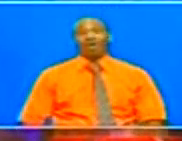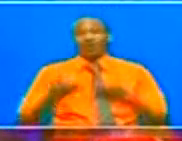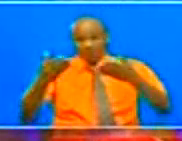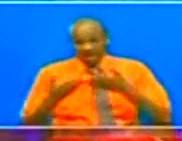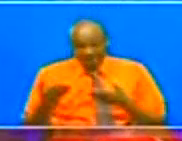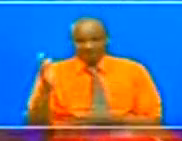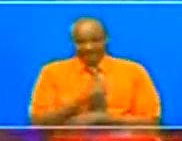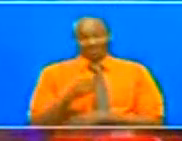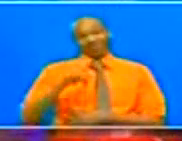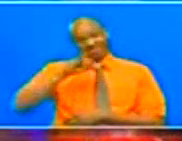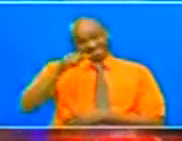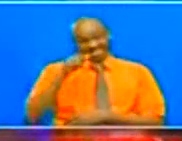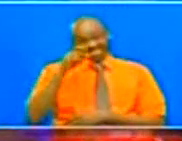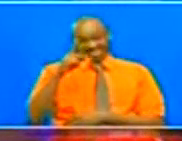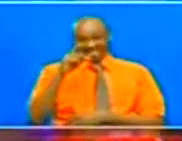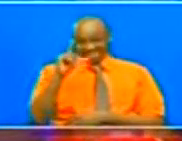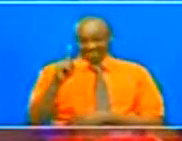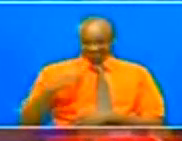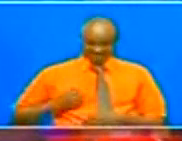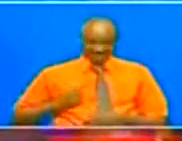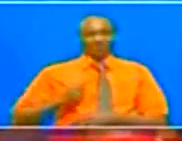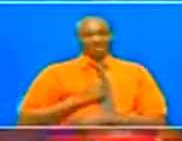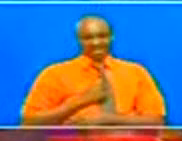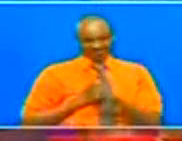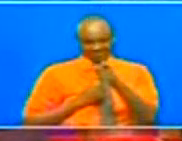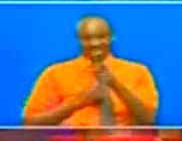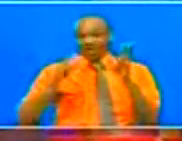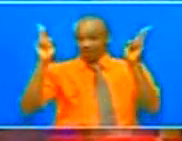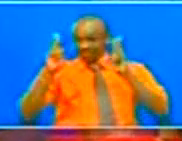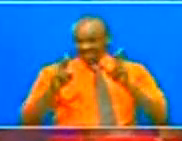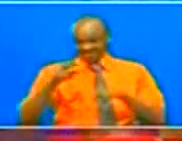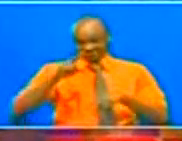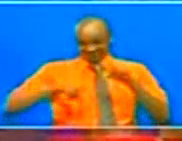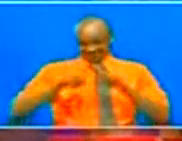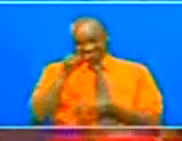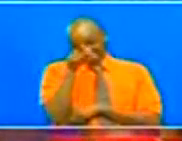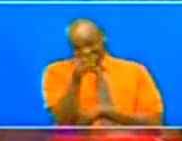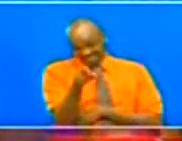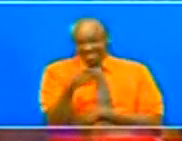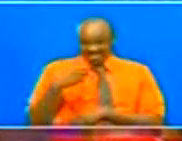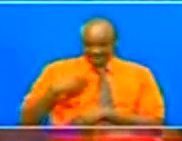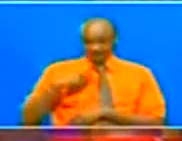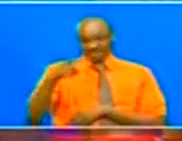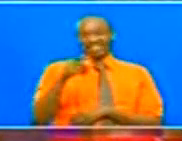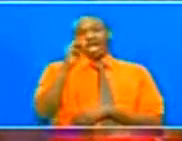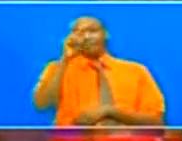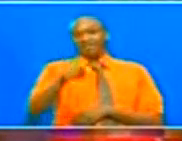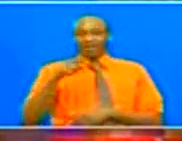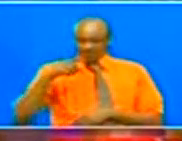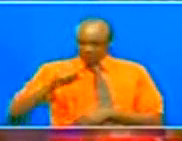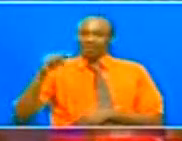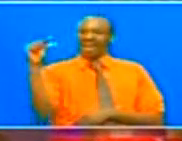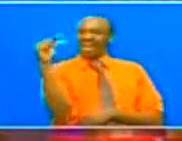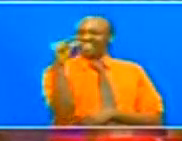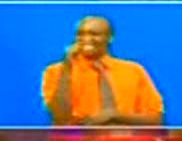And welcome back to Jeff Koenange live at the Intercontinental Hotel here with House Majority Leader, also happens to be the Member of Parliament for Mr. Town,